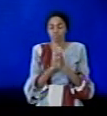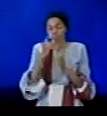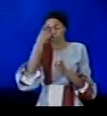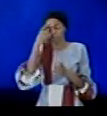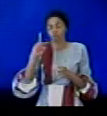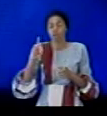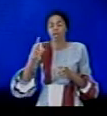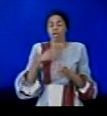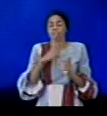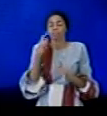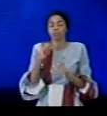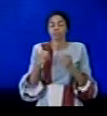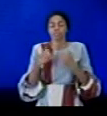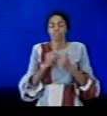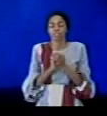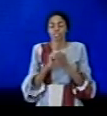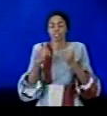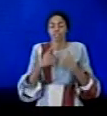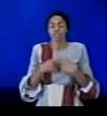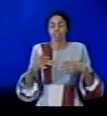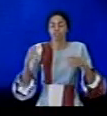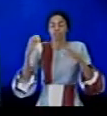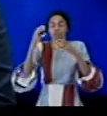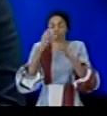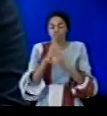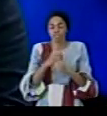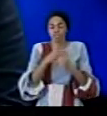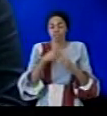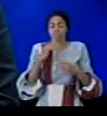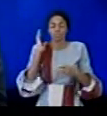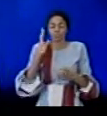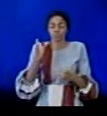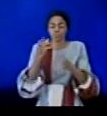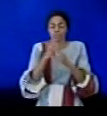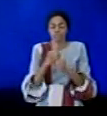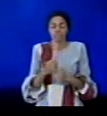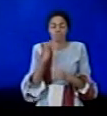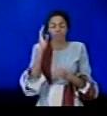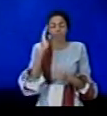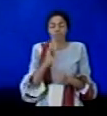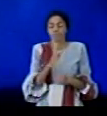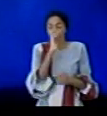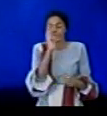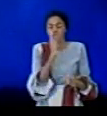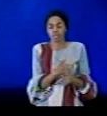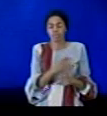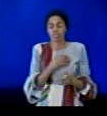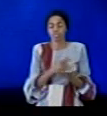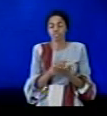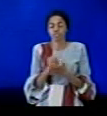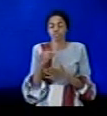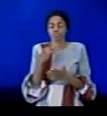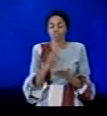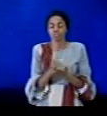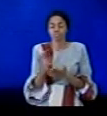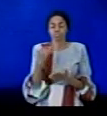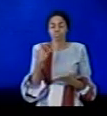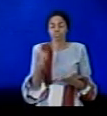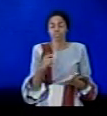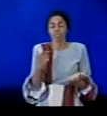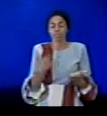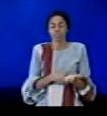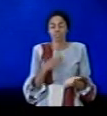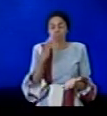will preserve them. That the truth of the gospel globally will be preserved. And Lord, we pray for our GS, you will strengthen him the